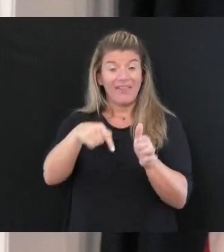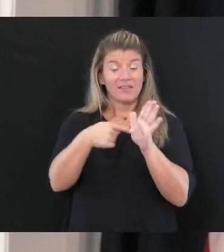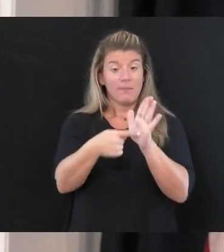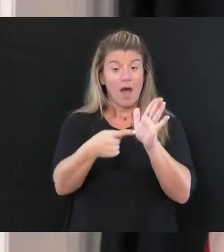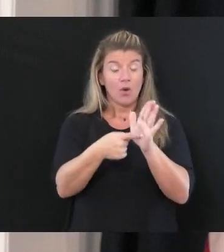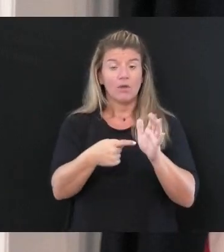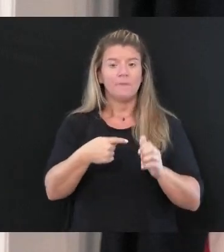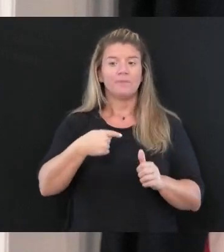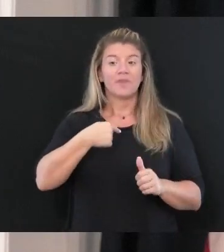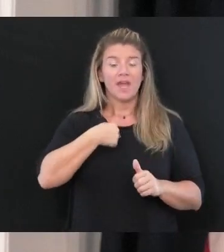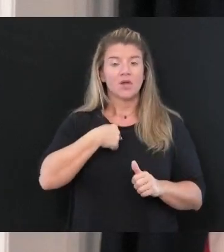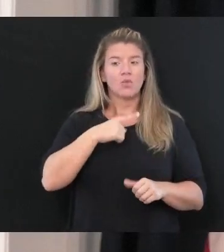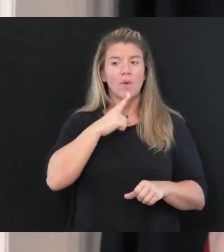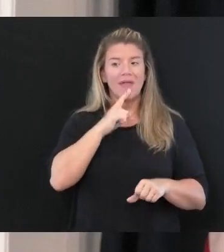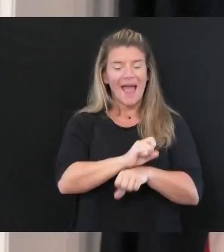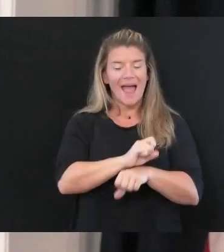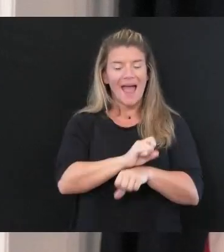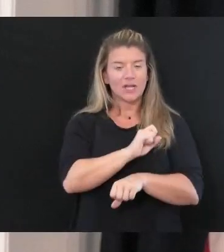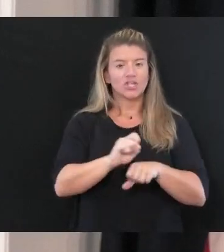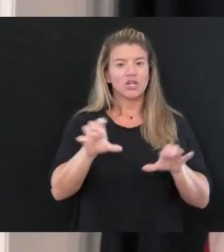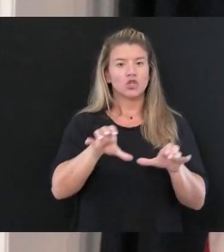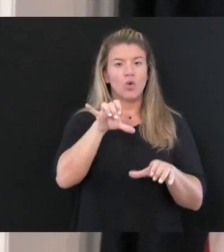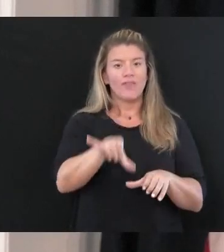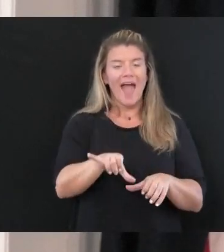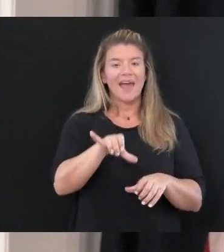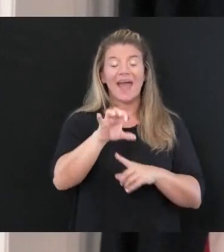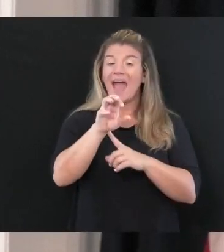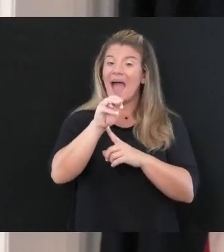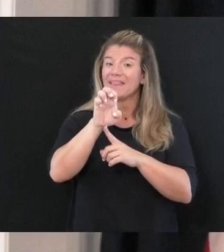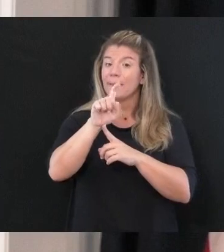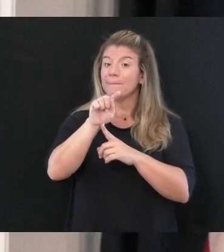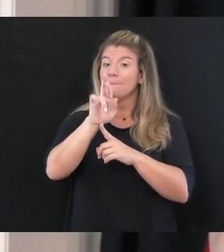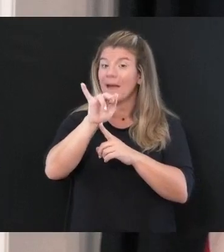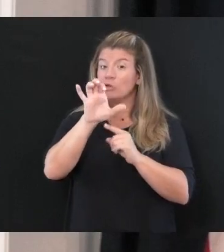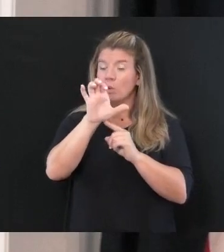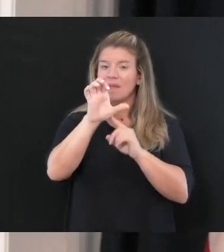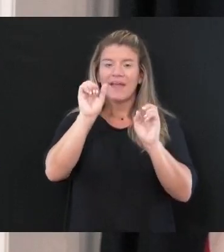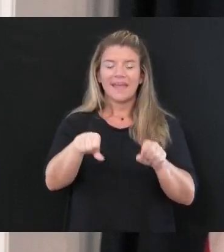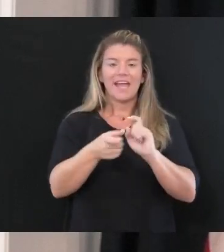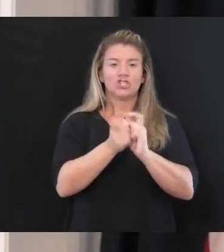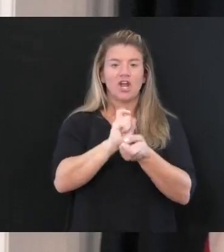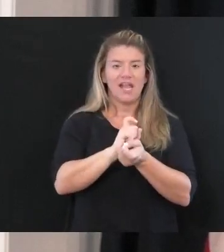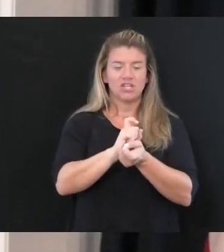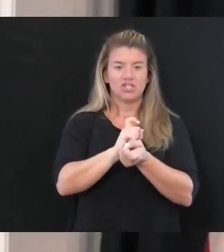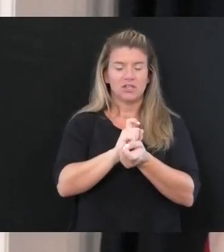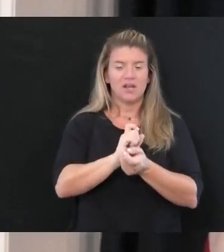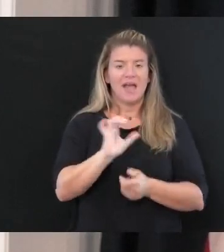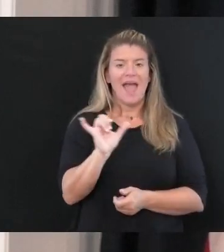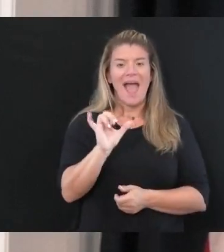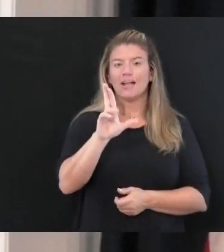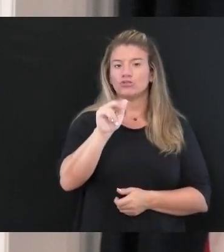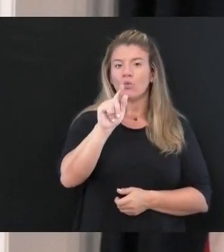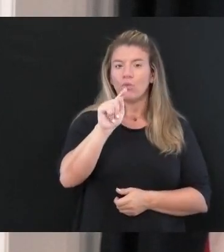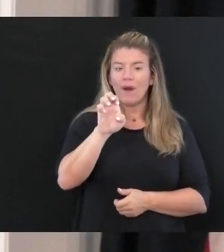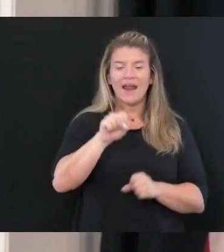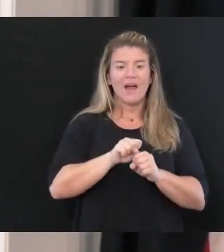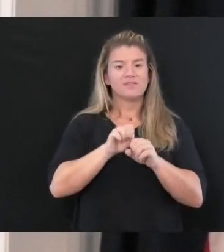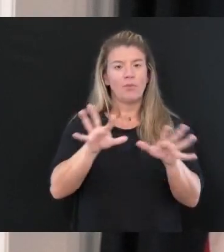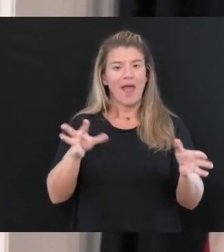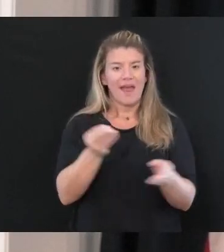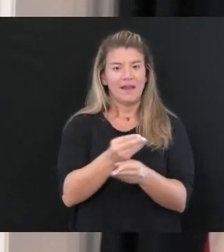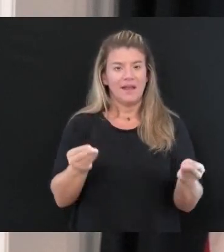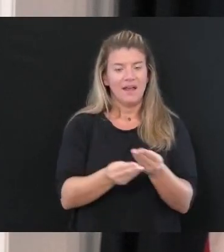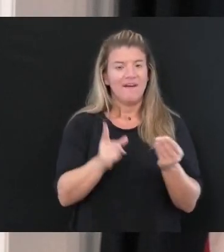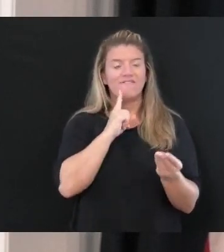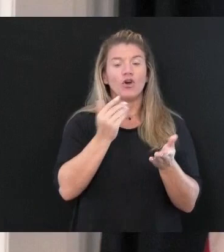actually do this at a metric that can change as the rate of spread, new cases on a